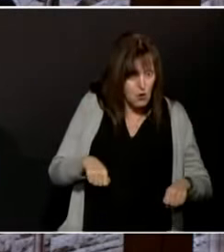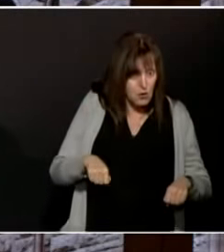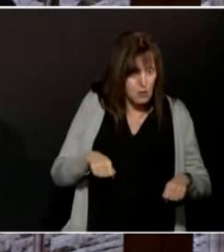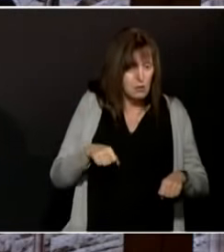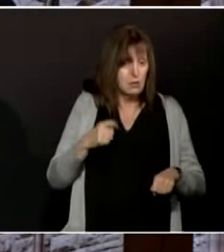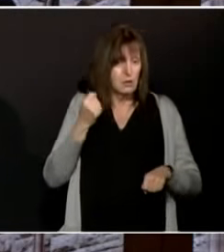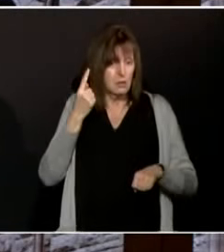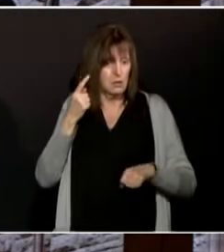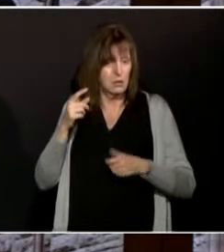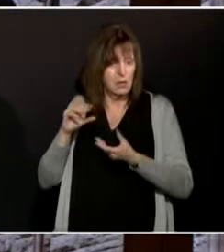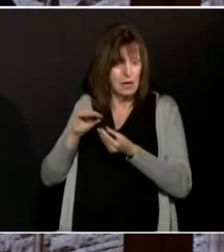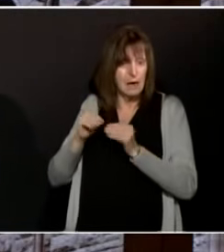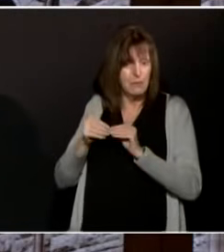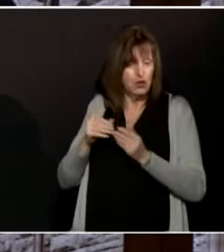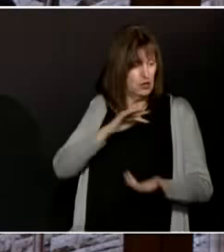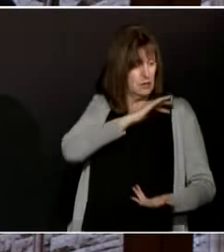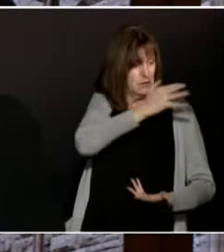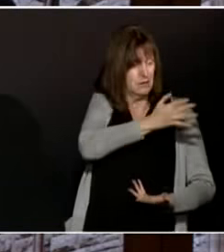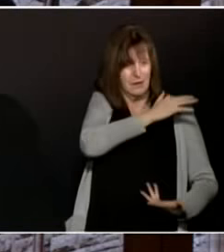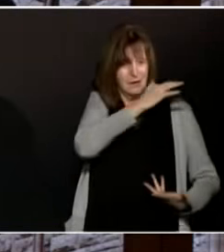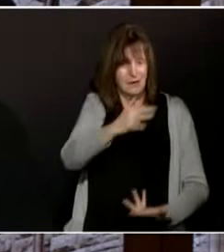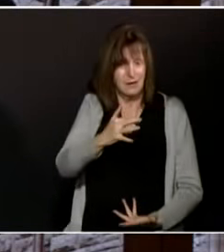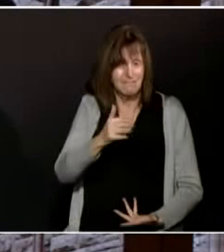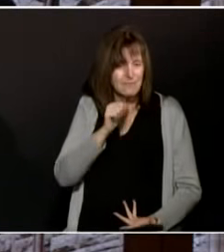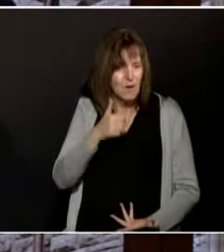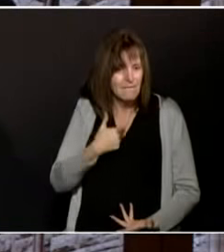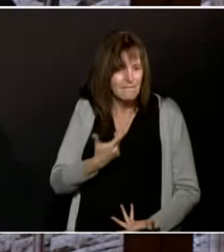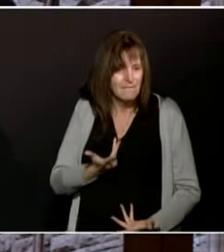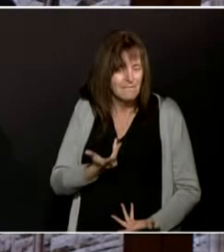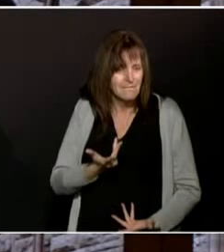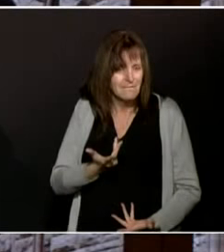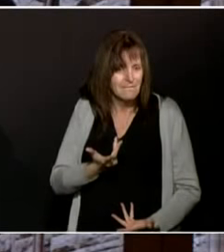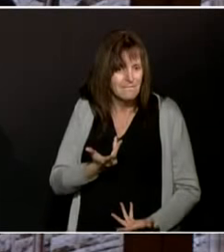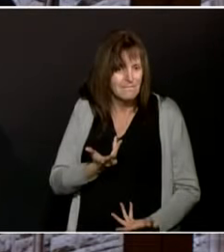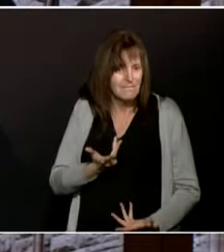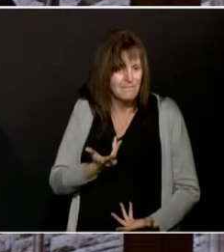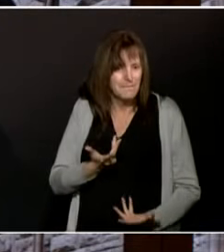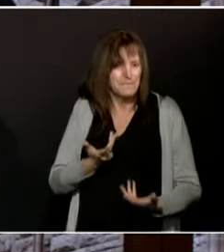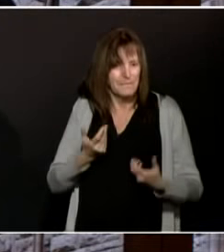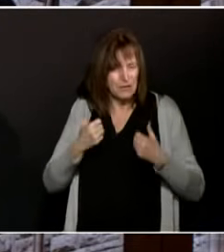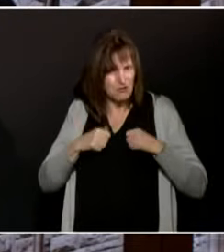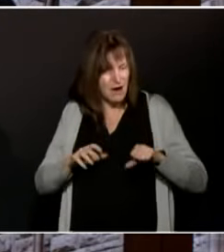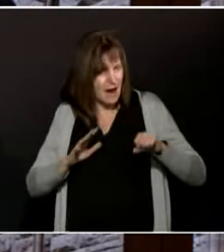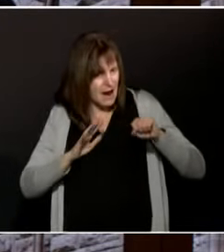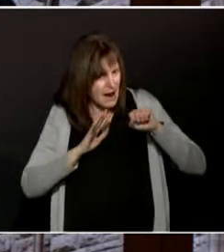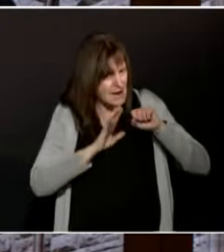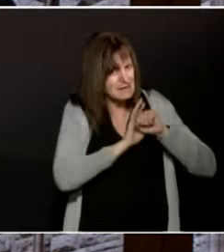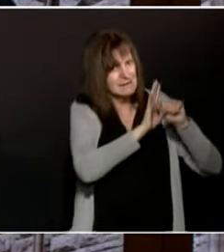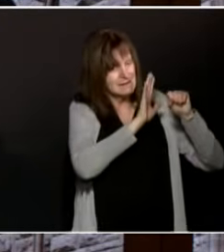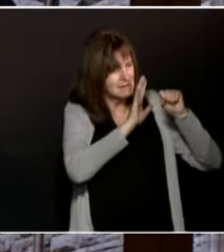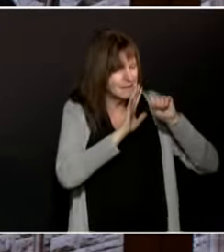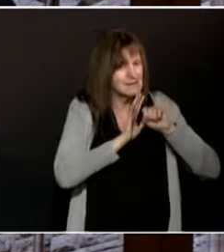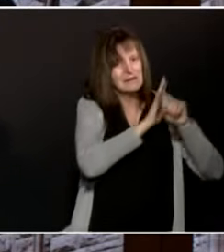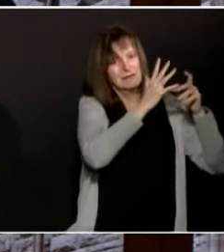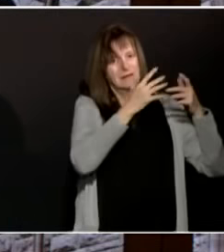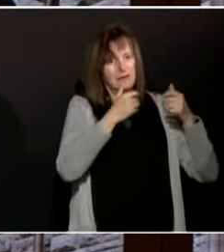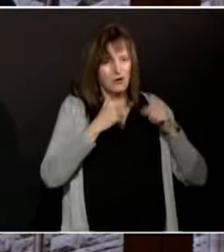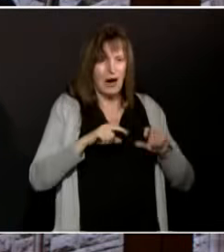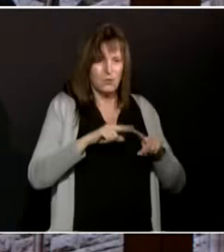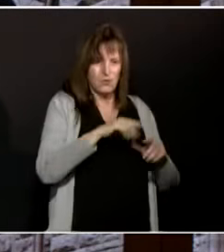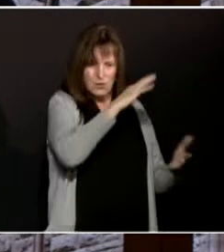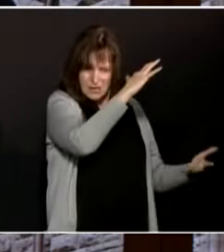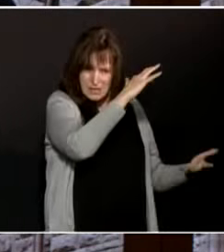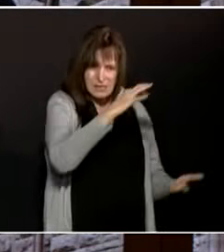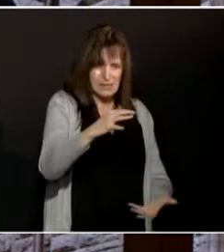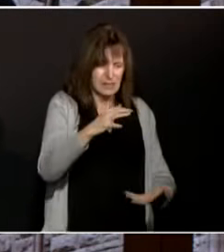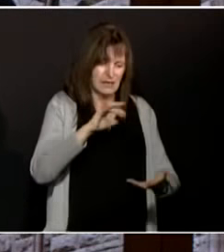continue to seek that, coerce for that, drive for that, and try to get that so we can get that kind of level up. And with that kind of level